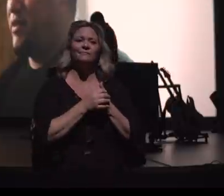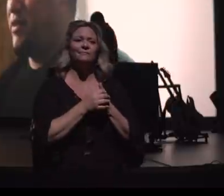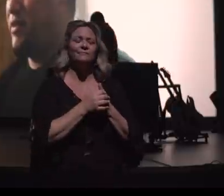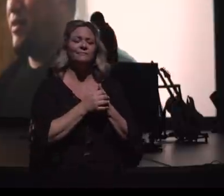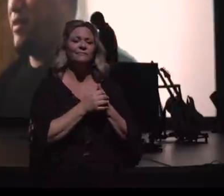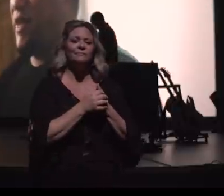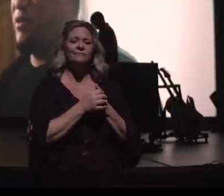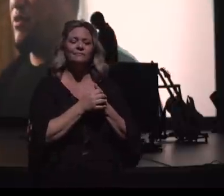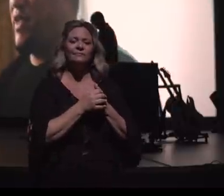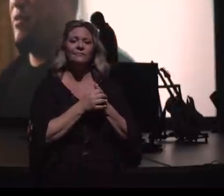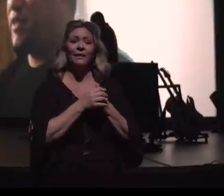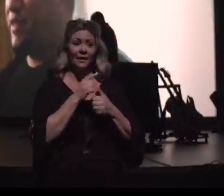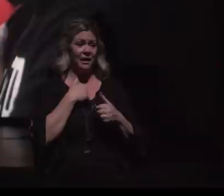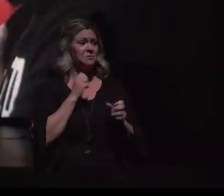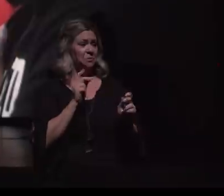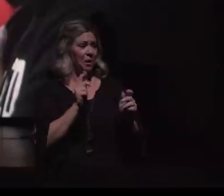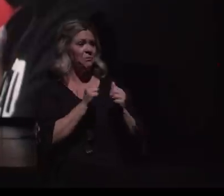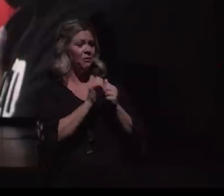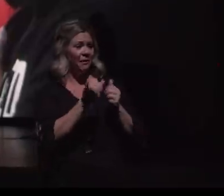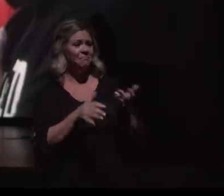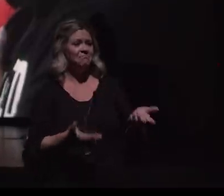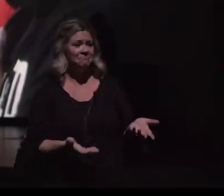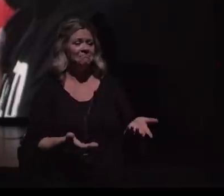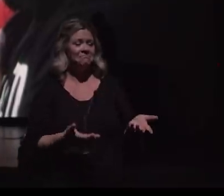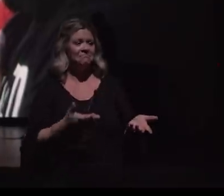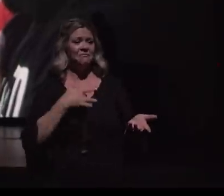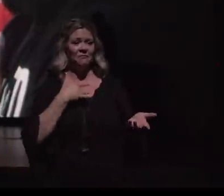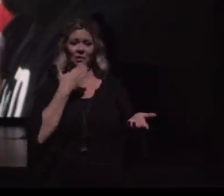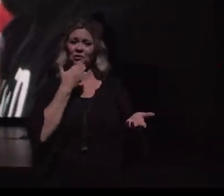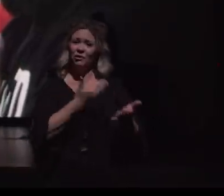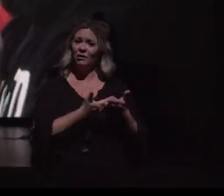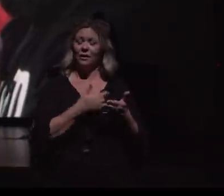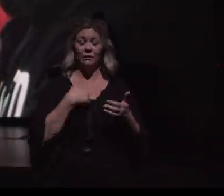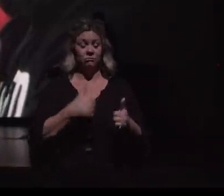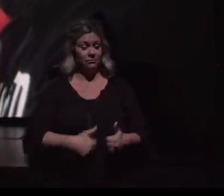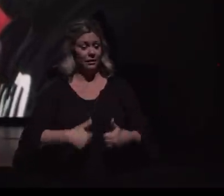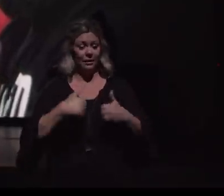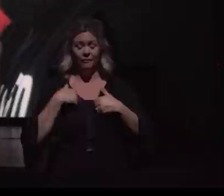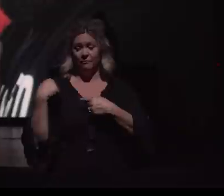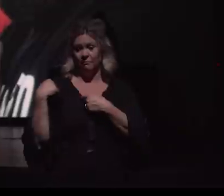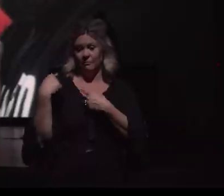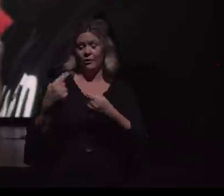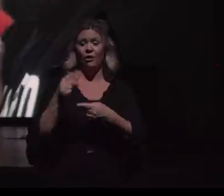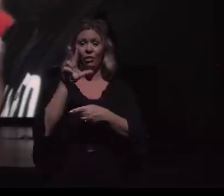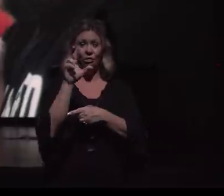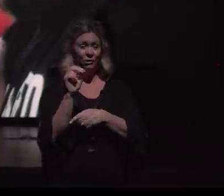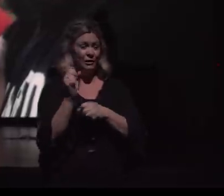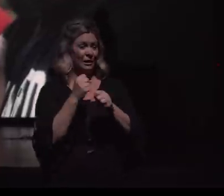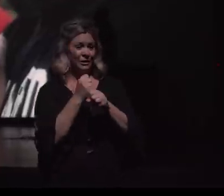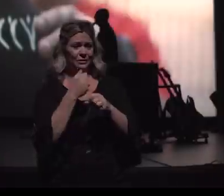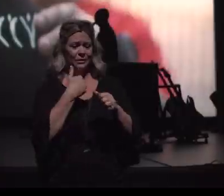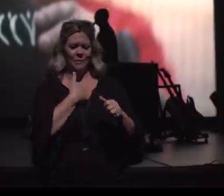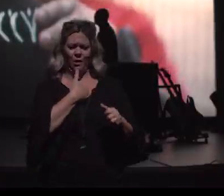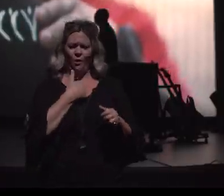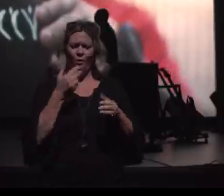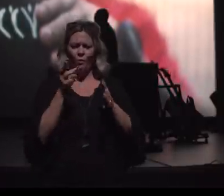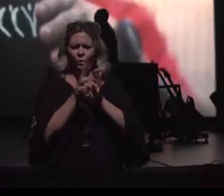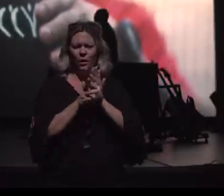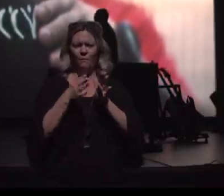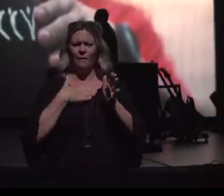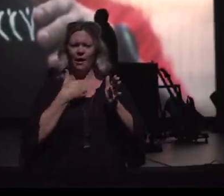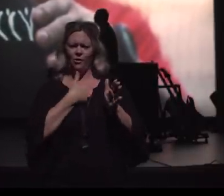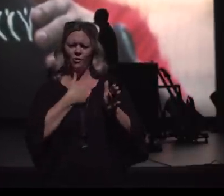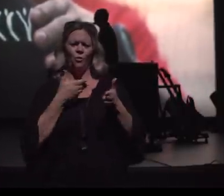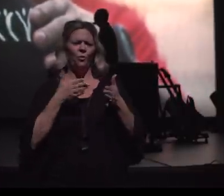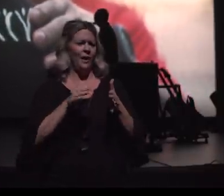And I was okay with that. I lived, 30-something years in my own will, and it didn't